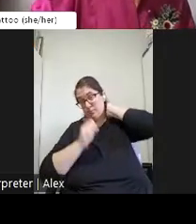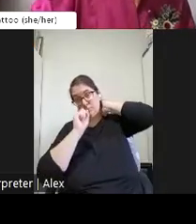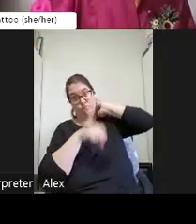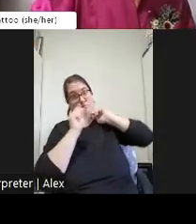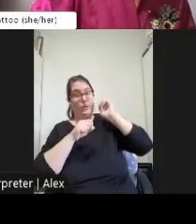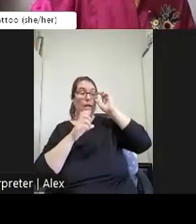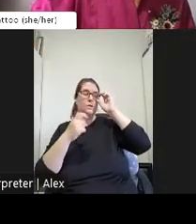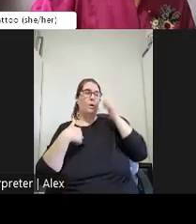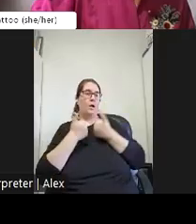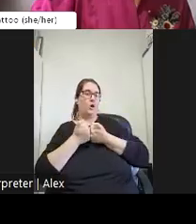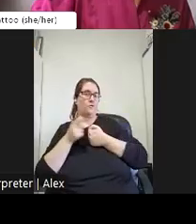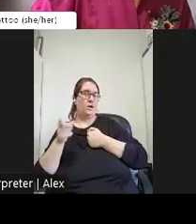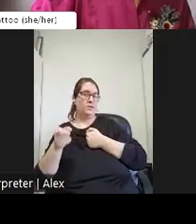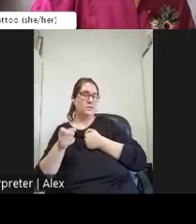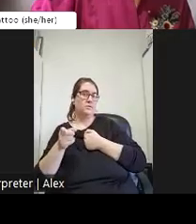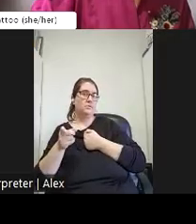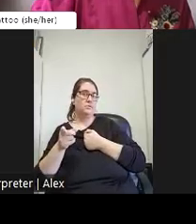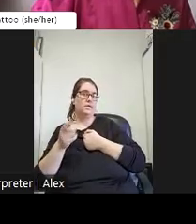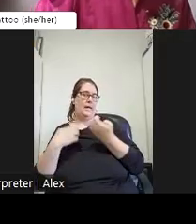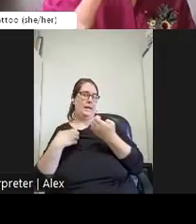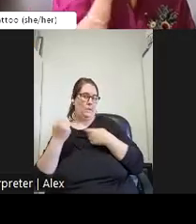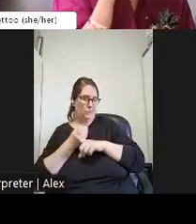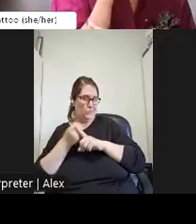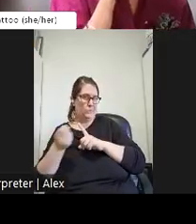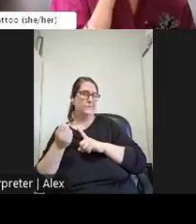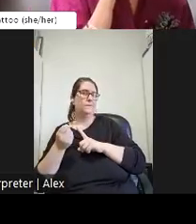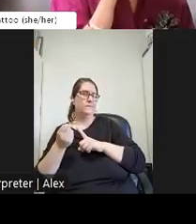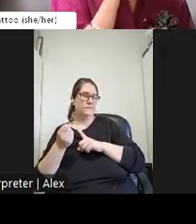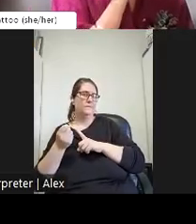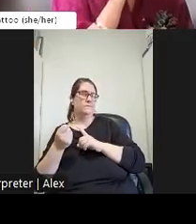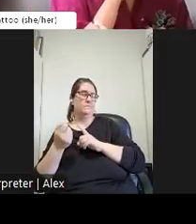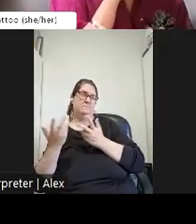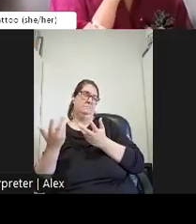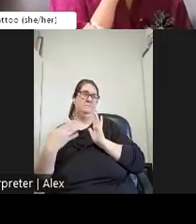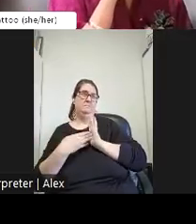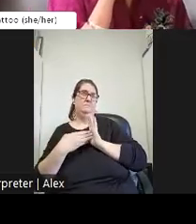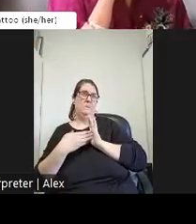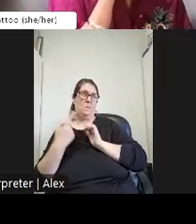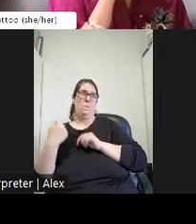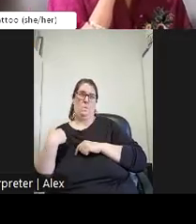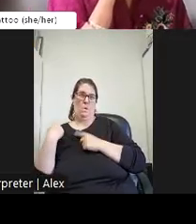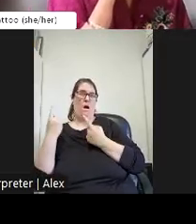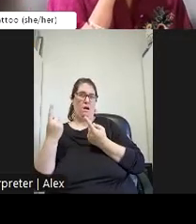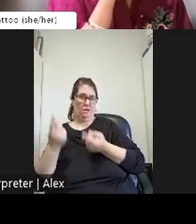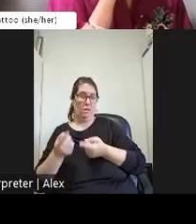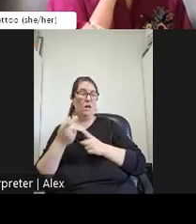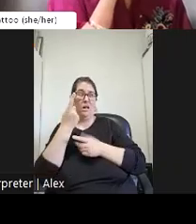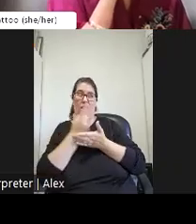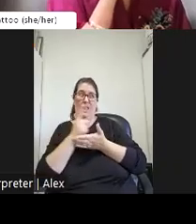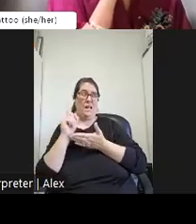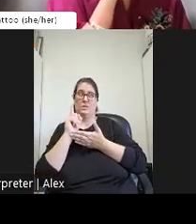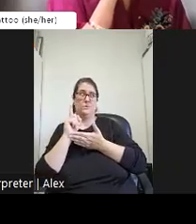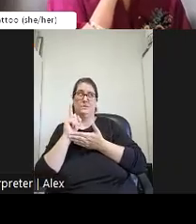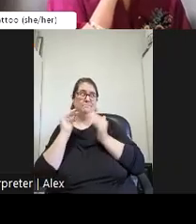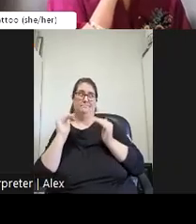so my girlfriend has been emotionally abusive towards me for quite a while now, but last week things